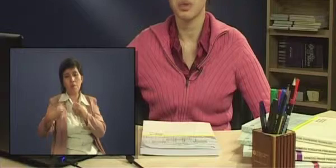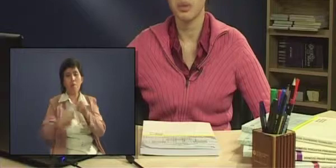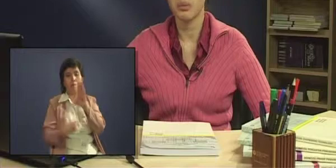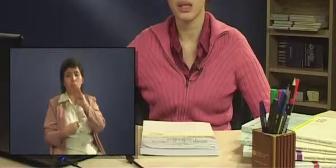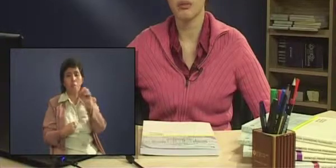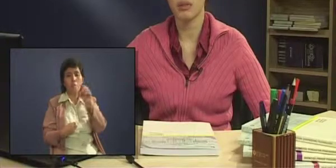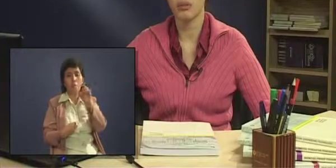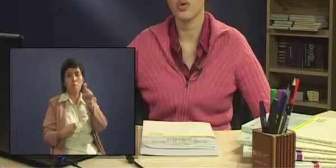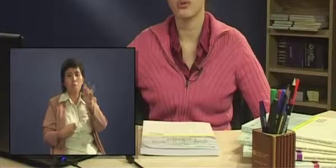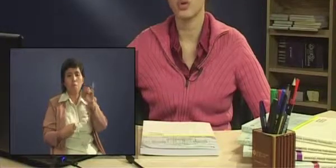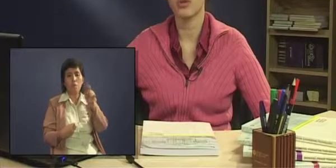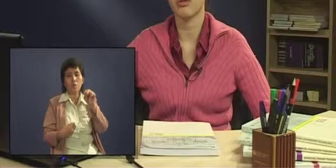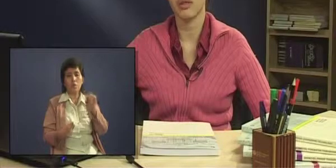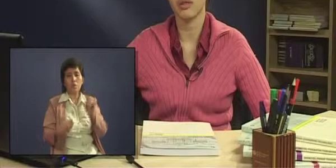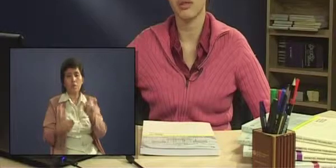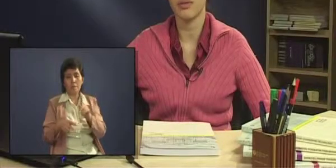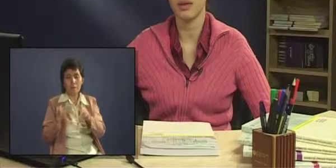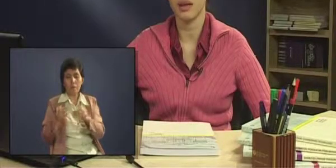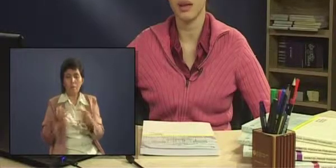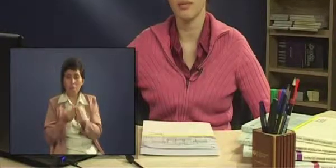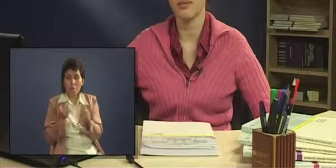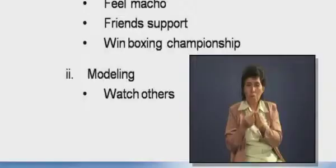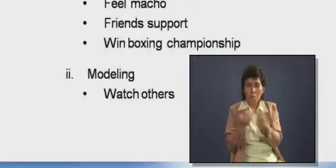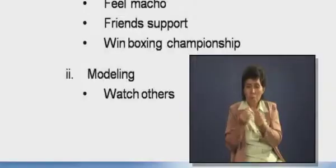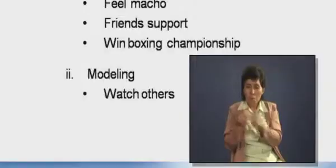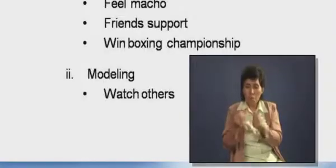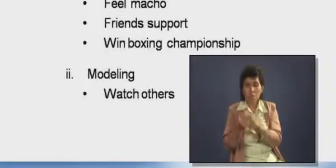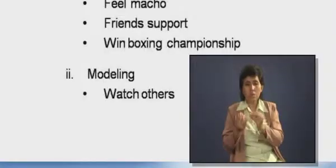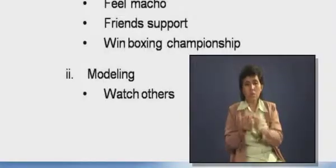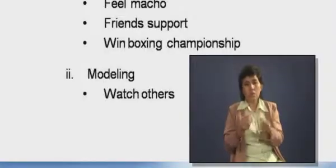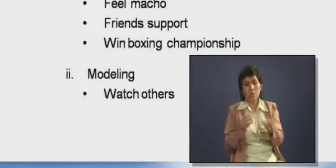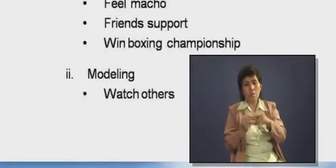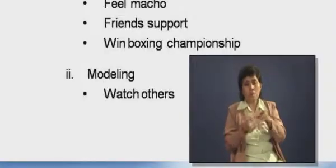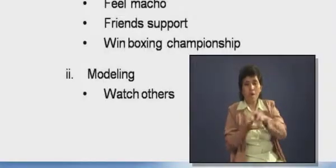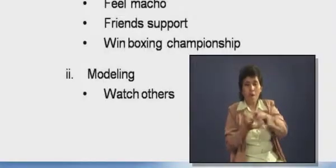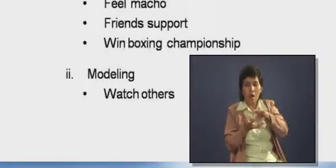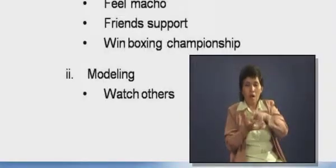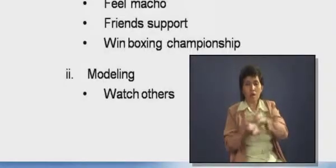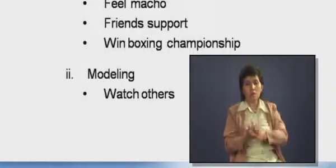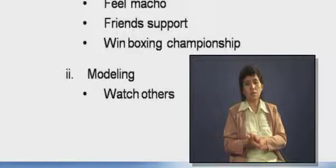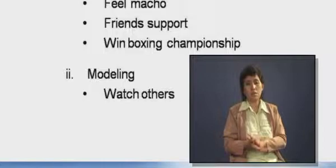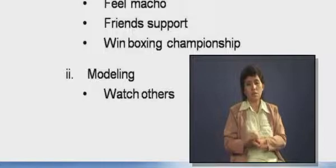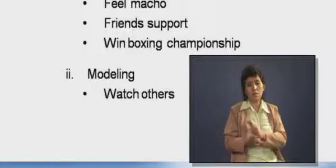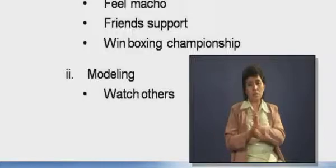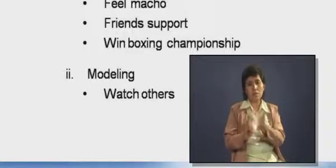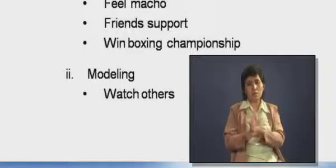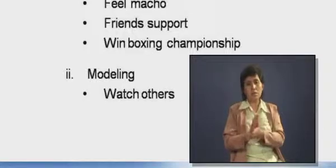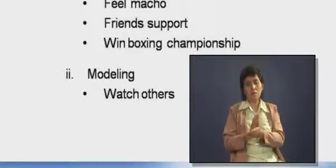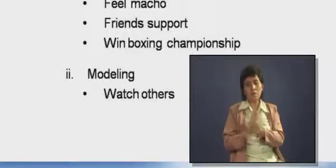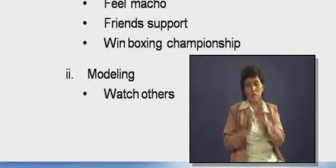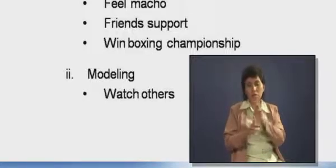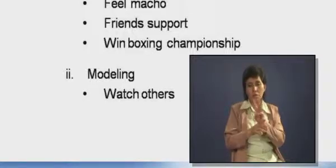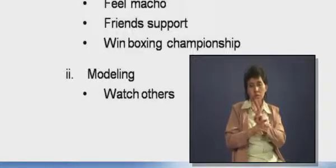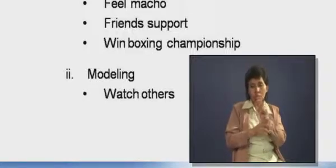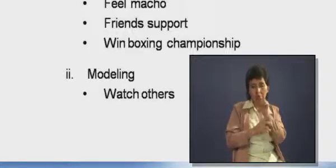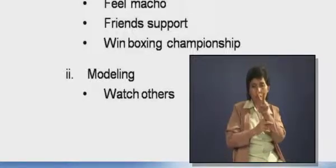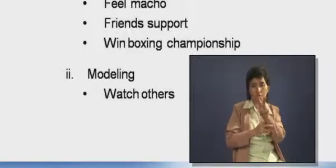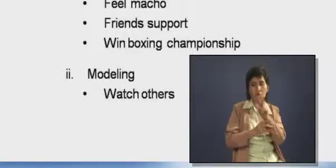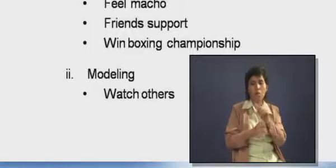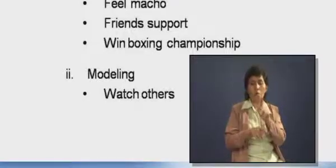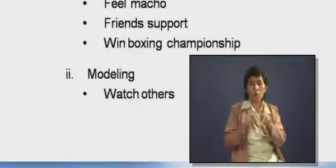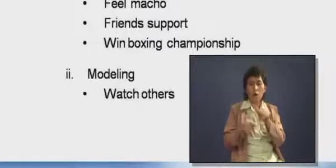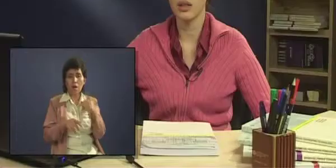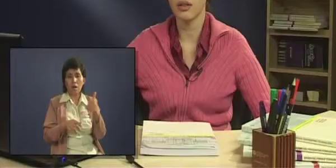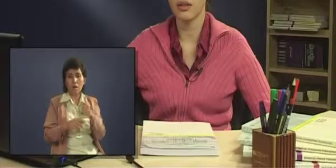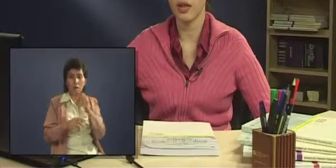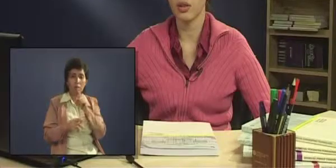reinforcement, people become more and more aggressive. Okay. Next one we have is the modeling, which means by watching others. By watching others,